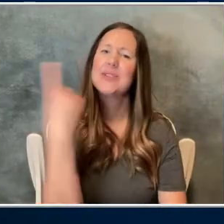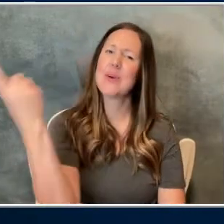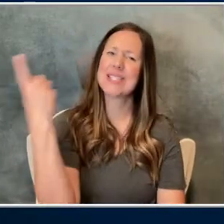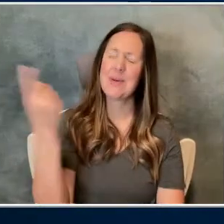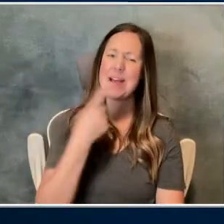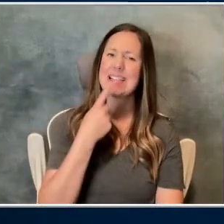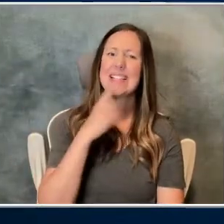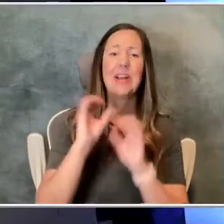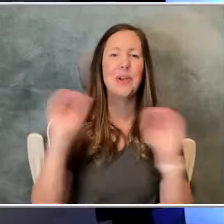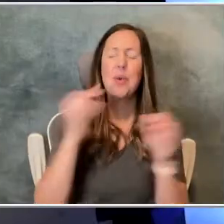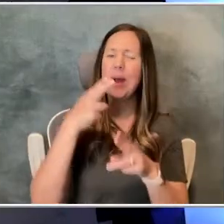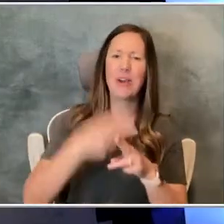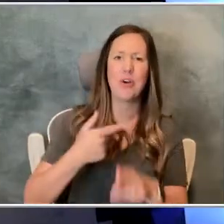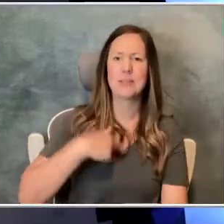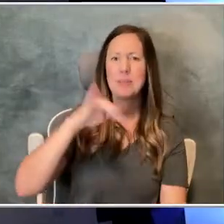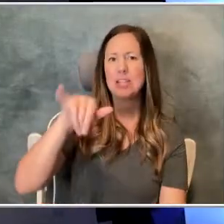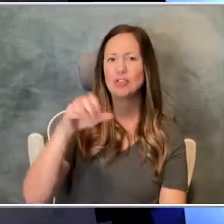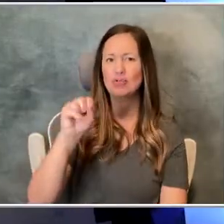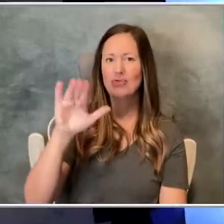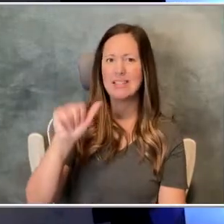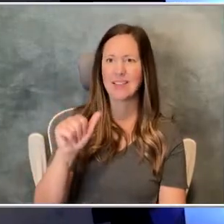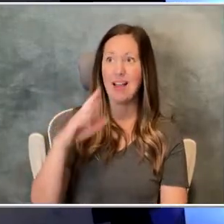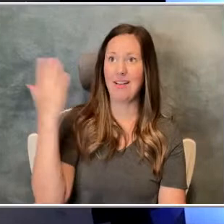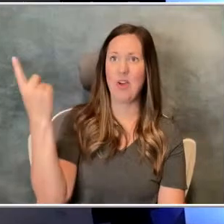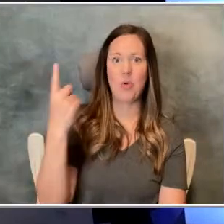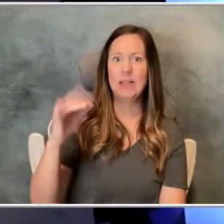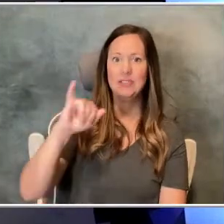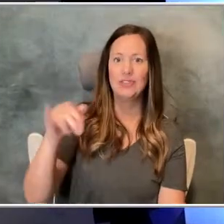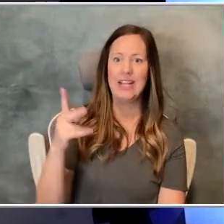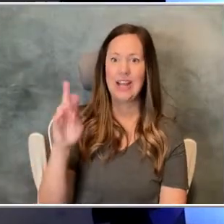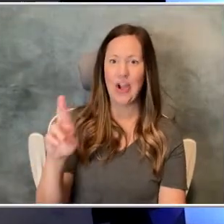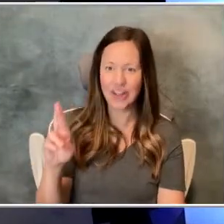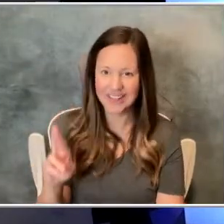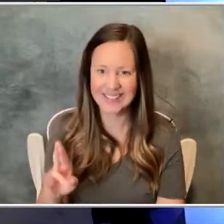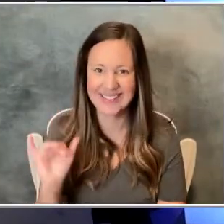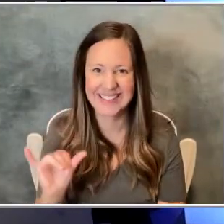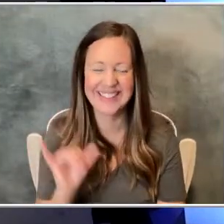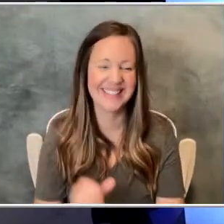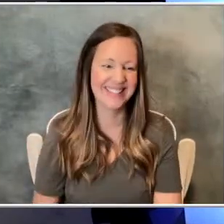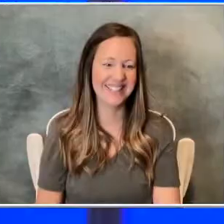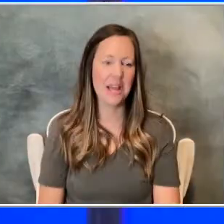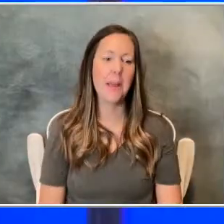don't even respond to it. It's all JKR. It's too many names, too many syllables.